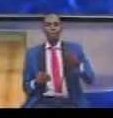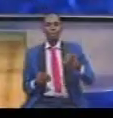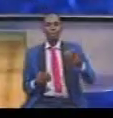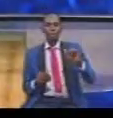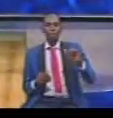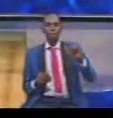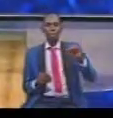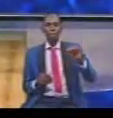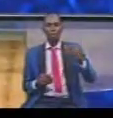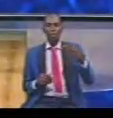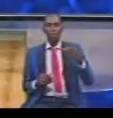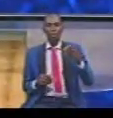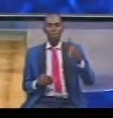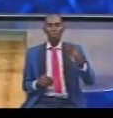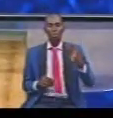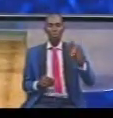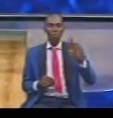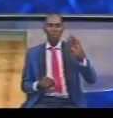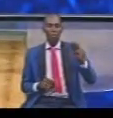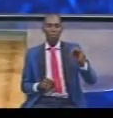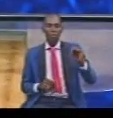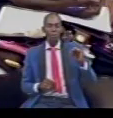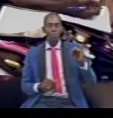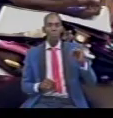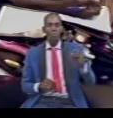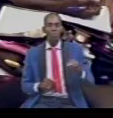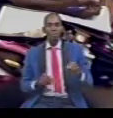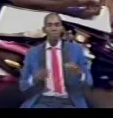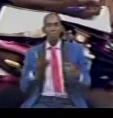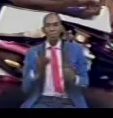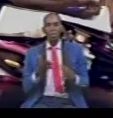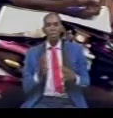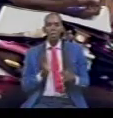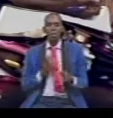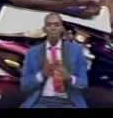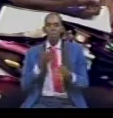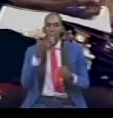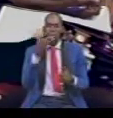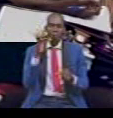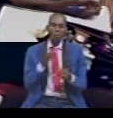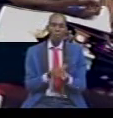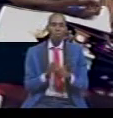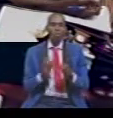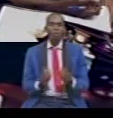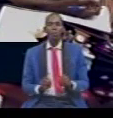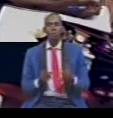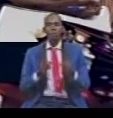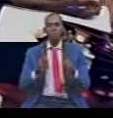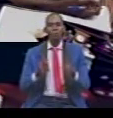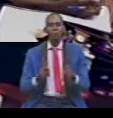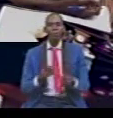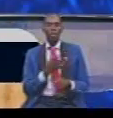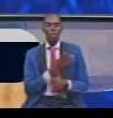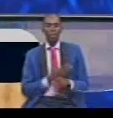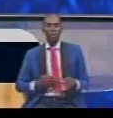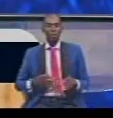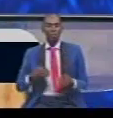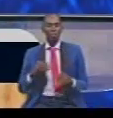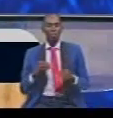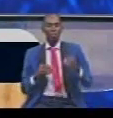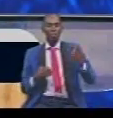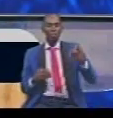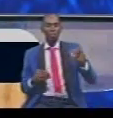Matthew chapter 14, our promised privilege. And straightway, verse